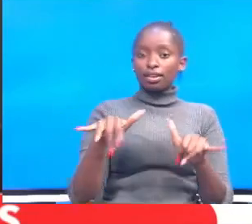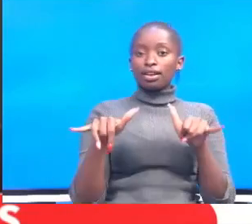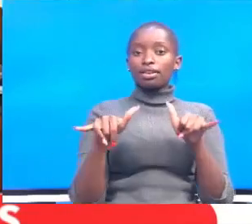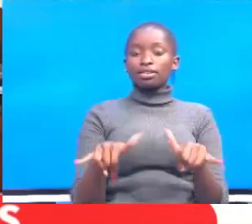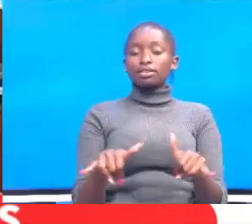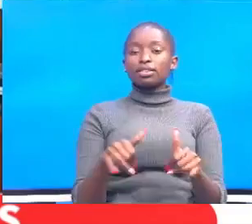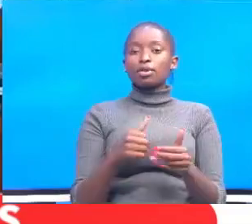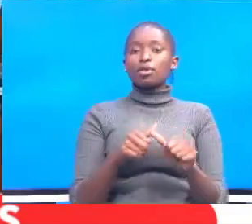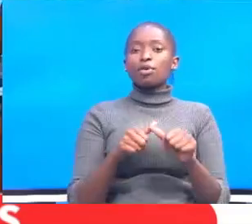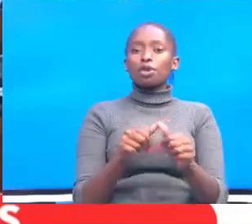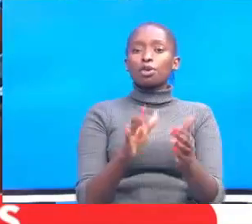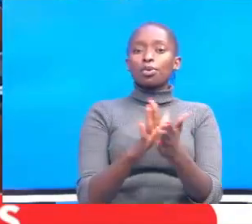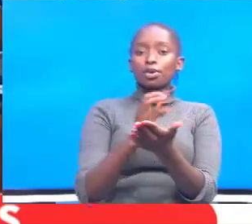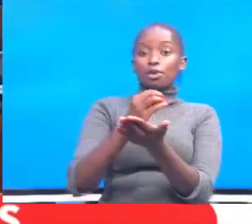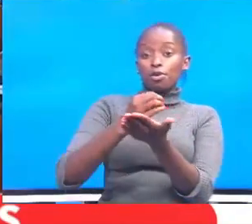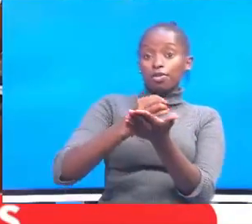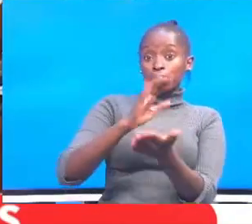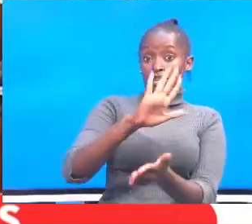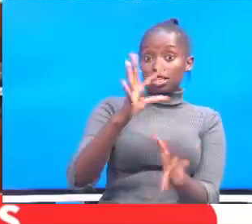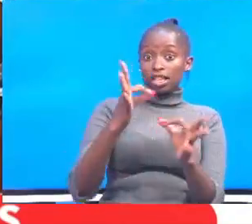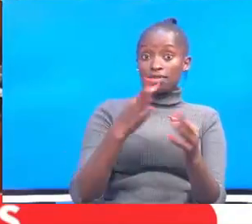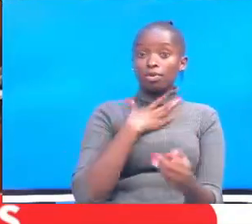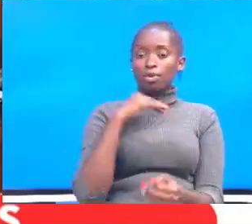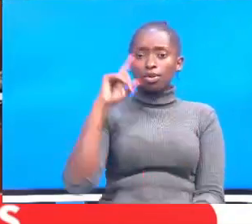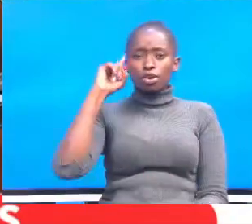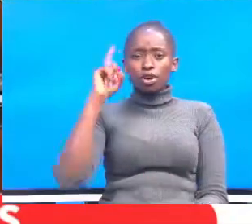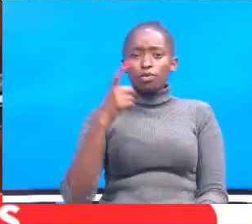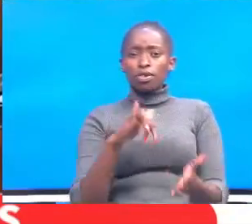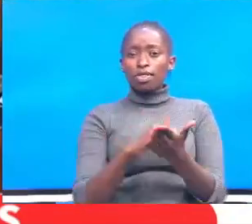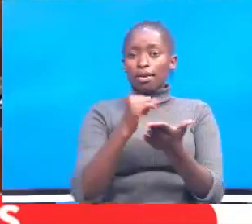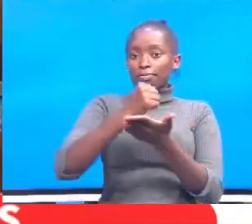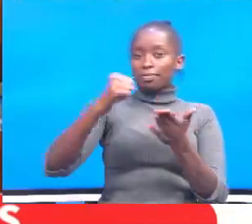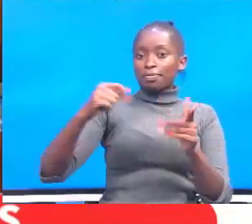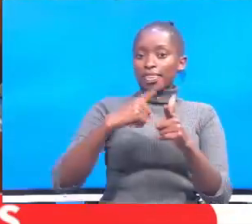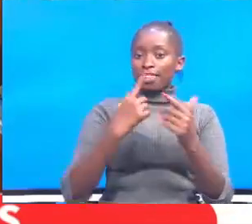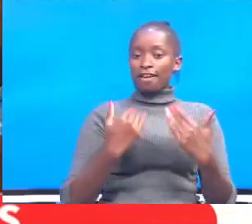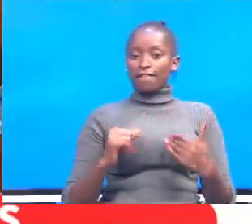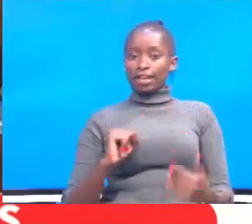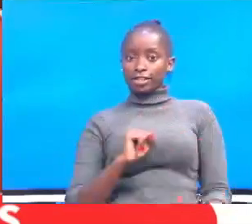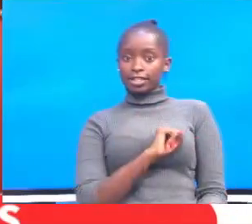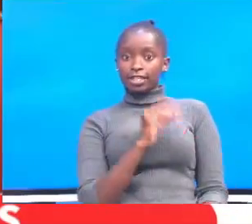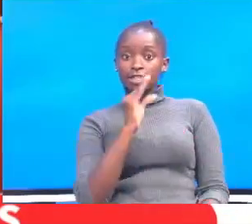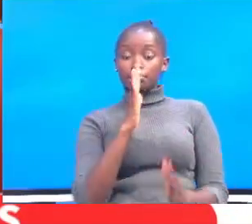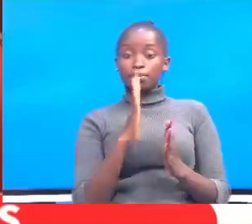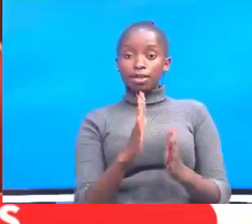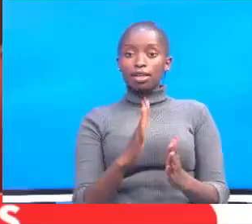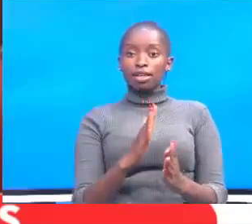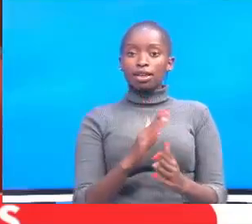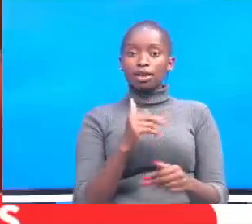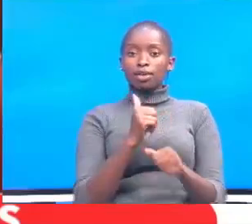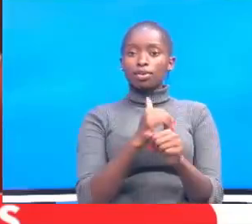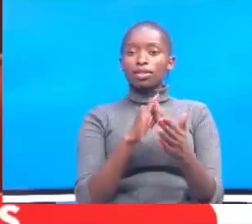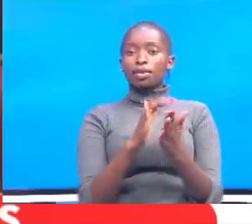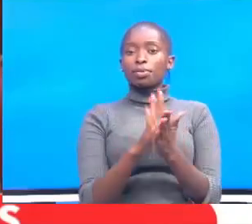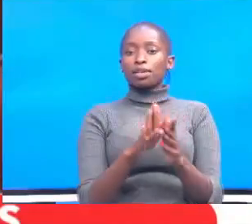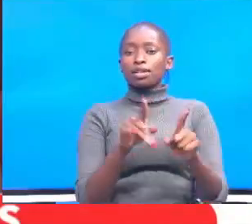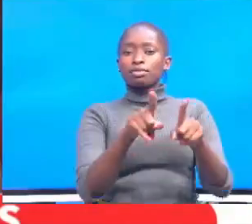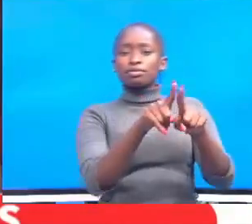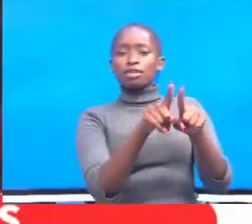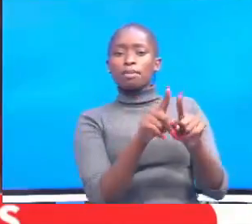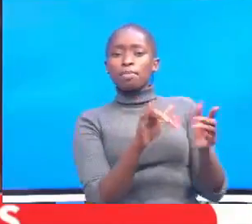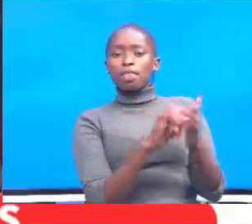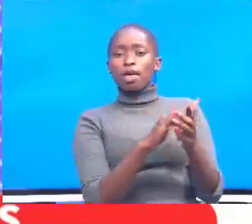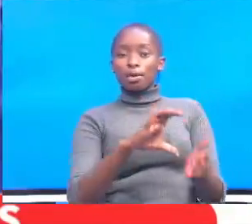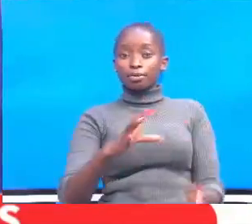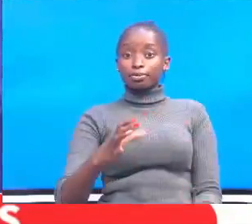office. If the delegations vote to reject the impeachment charge, the Senate Speaker shall notify the Speaker of the respective county assembly. Eyes